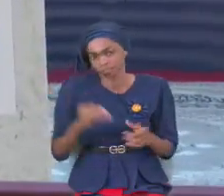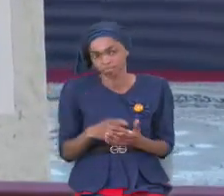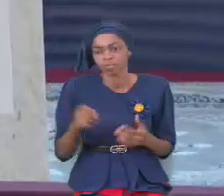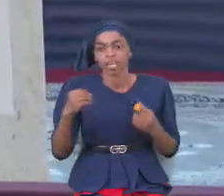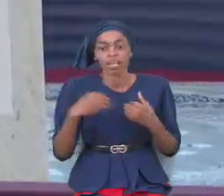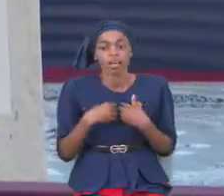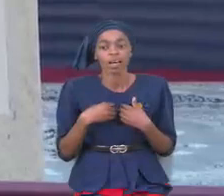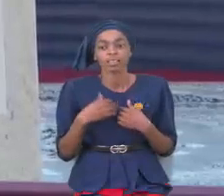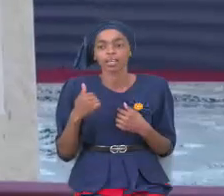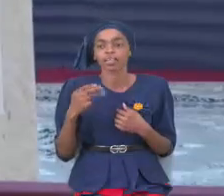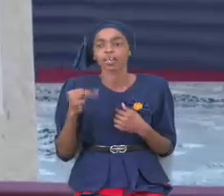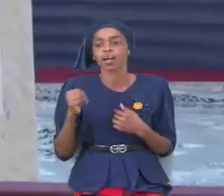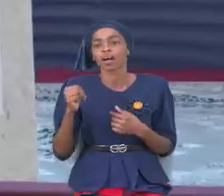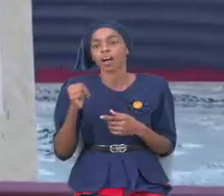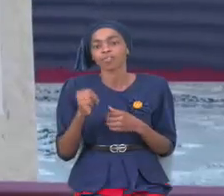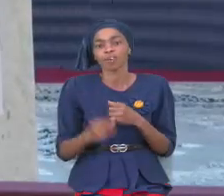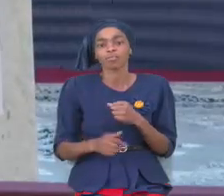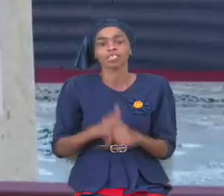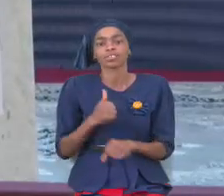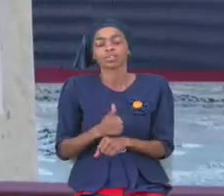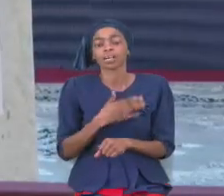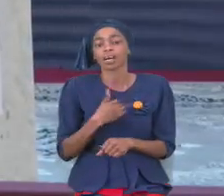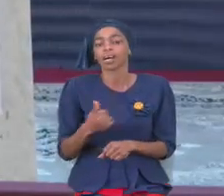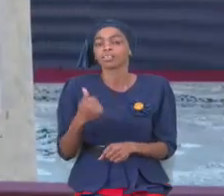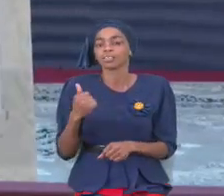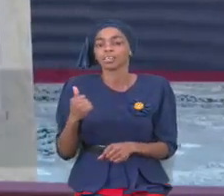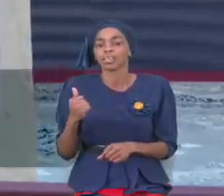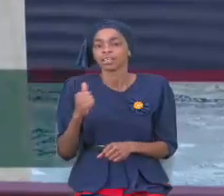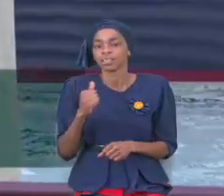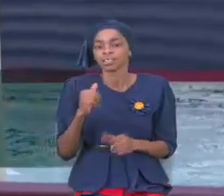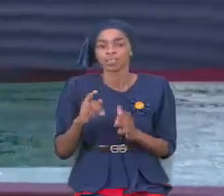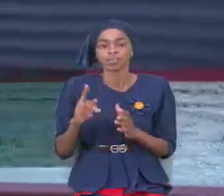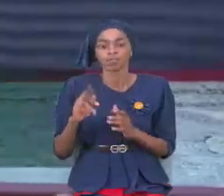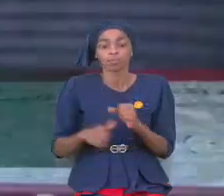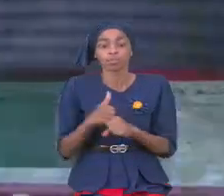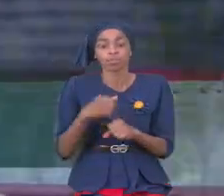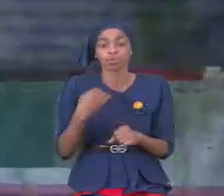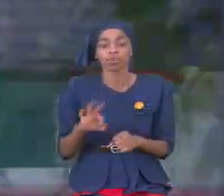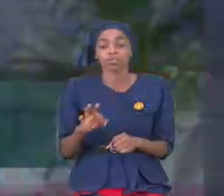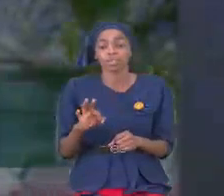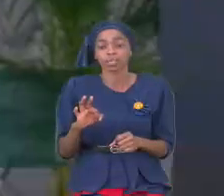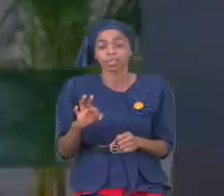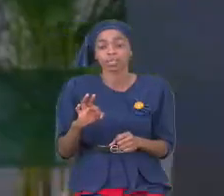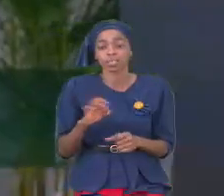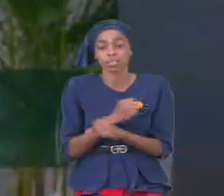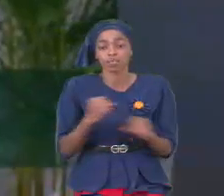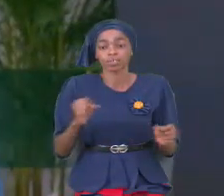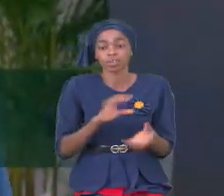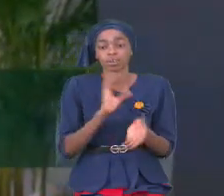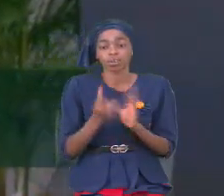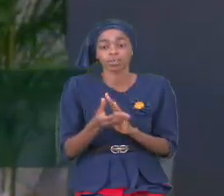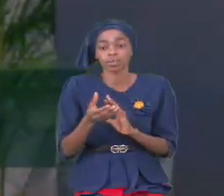reconfirmation of the salvation of a converted soul. We're coming to point number two there. Number two,